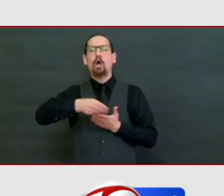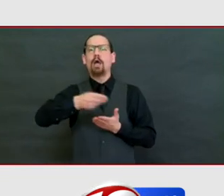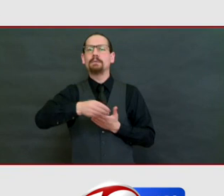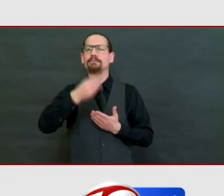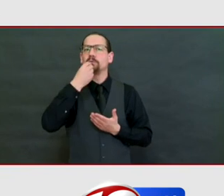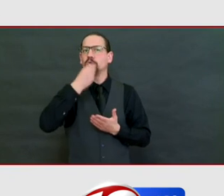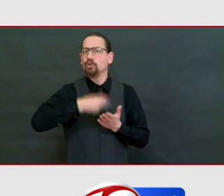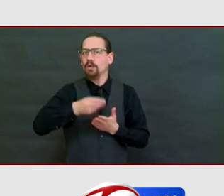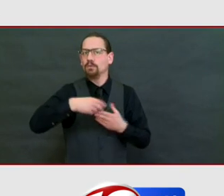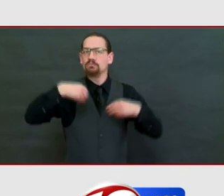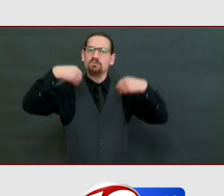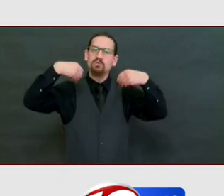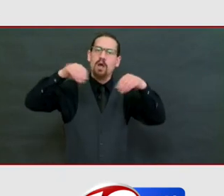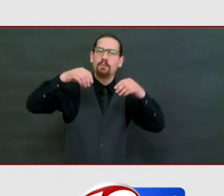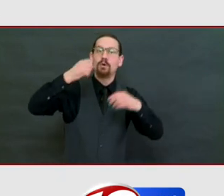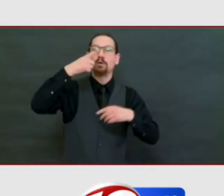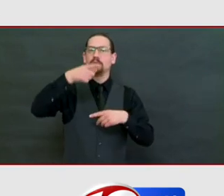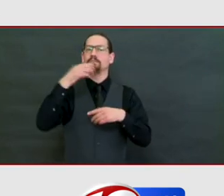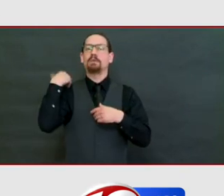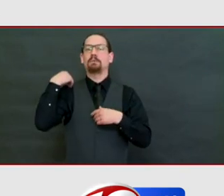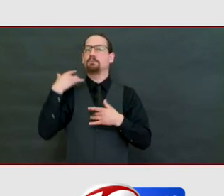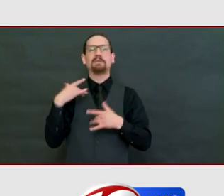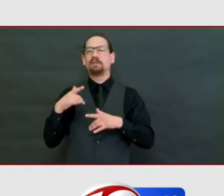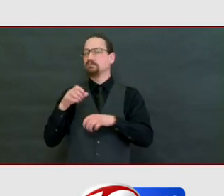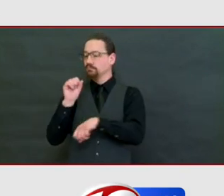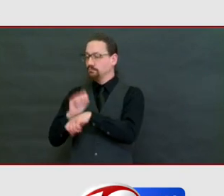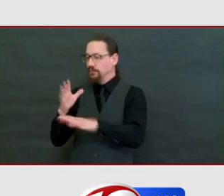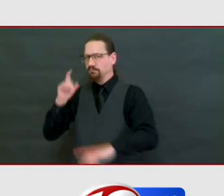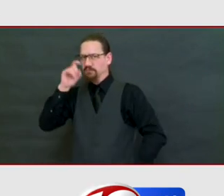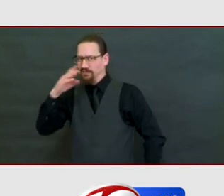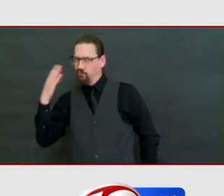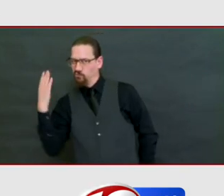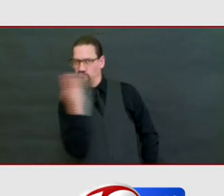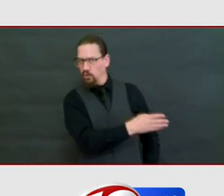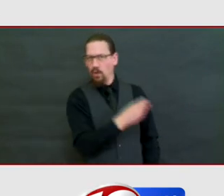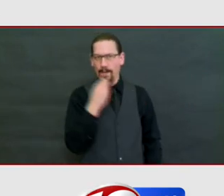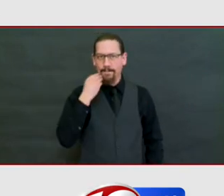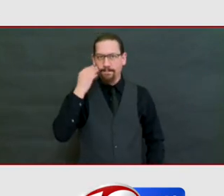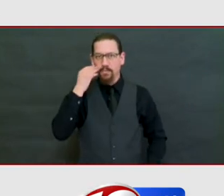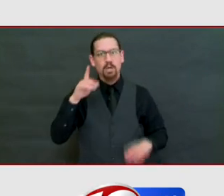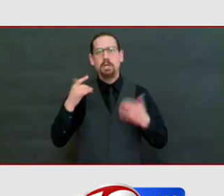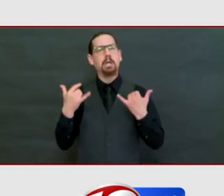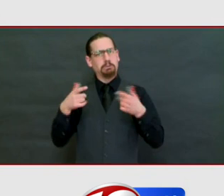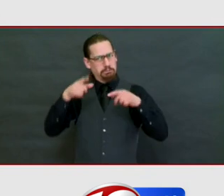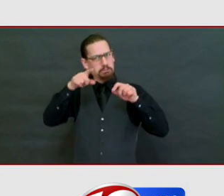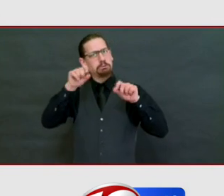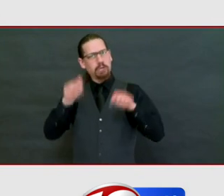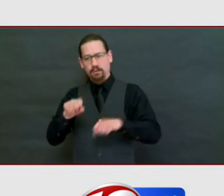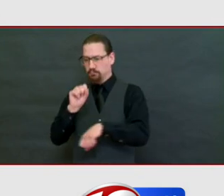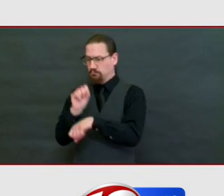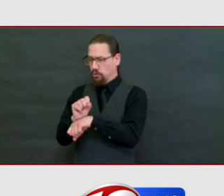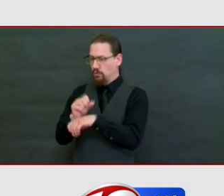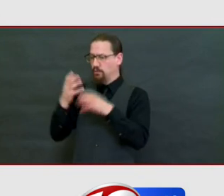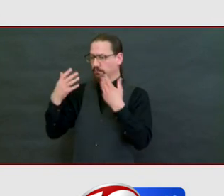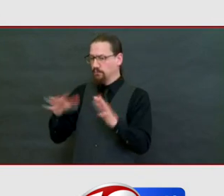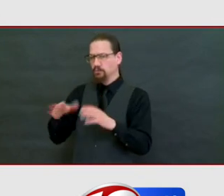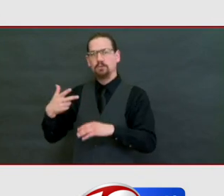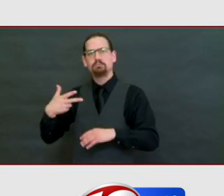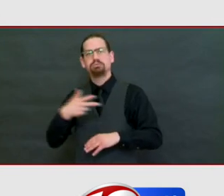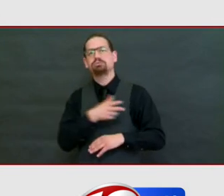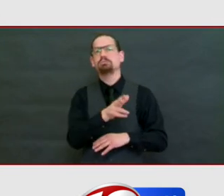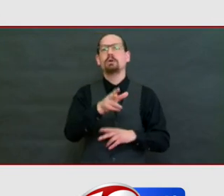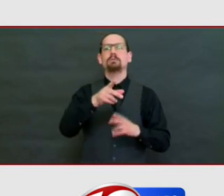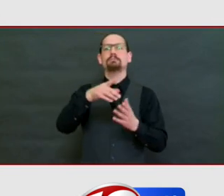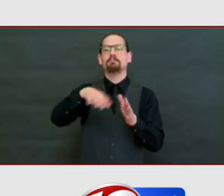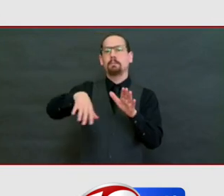in addition to the existing curbside pickup and delivery. Over a bit of time, you might even be able to do some browsing on a limited way